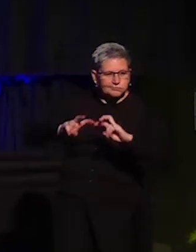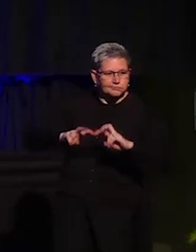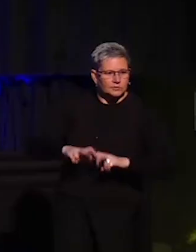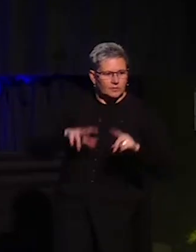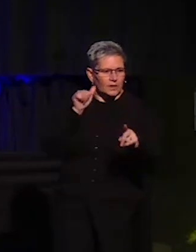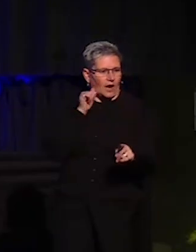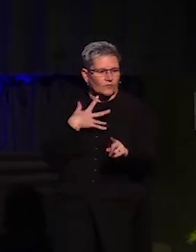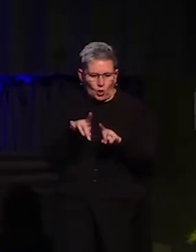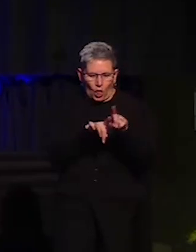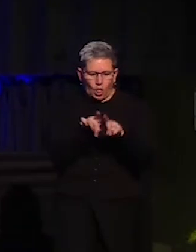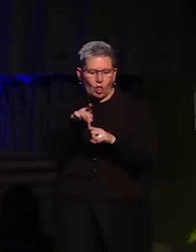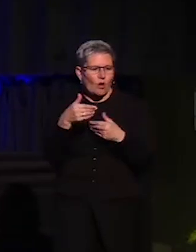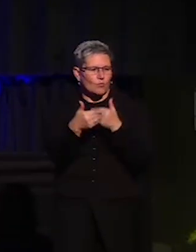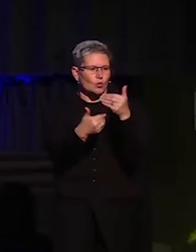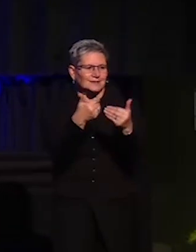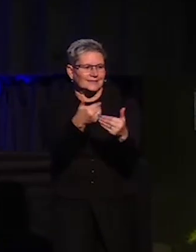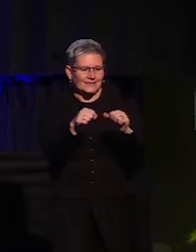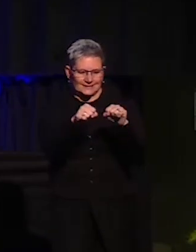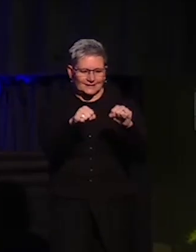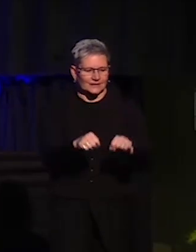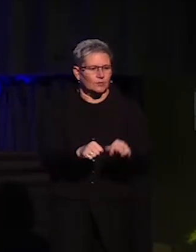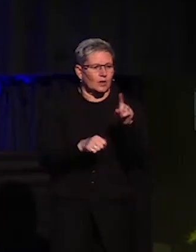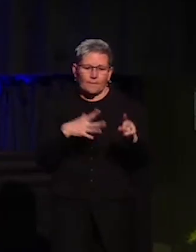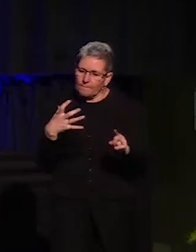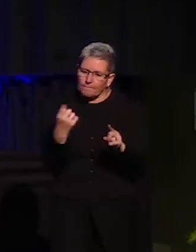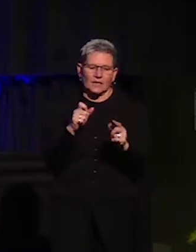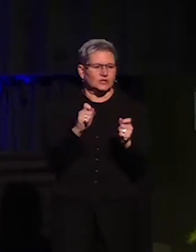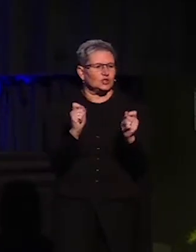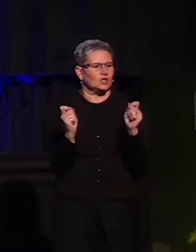and systems need to learn. We need to change.